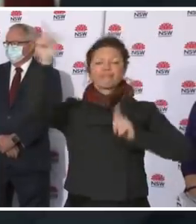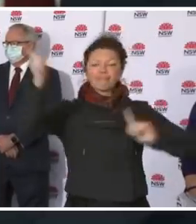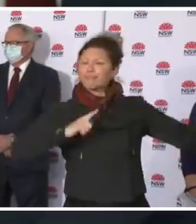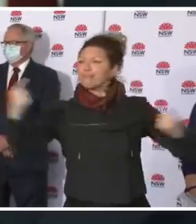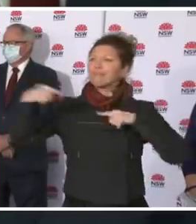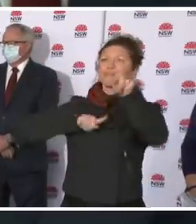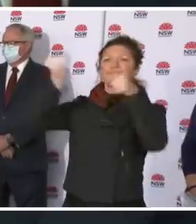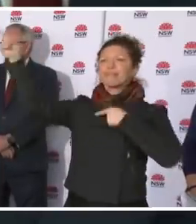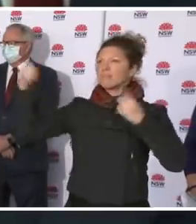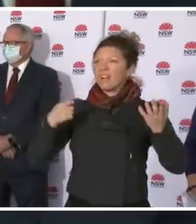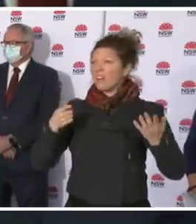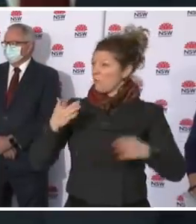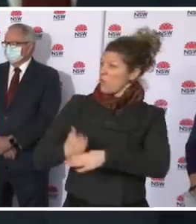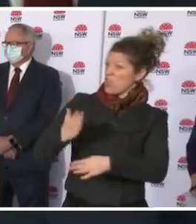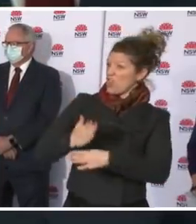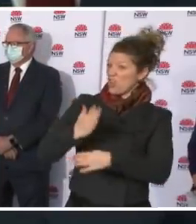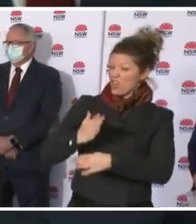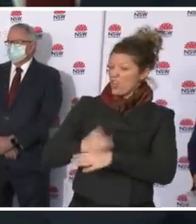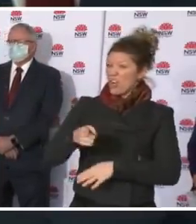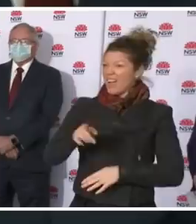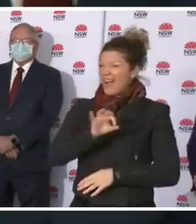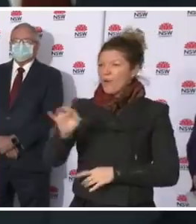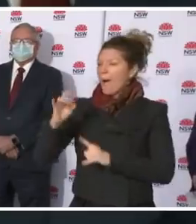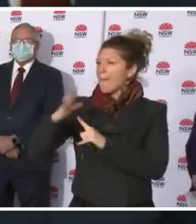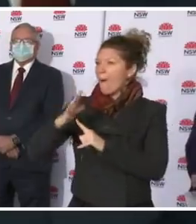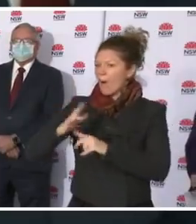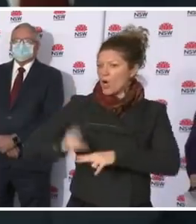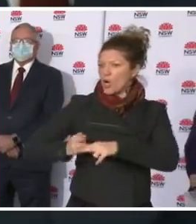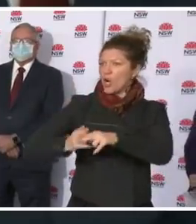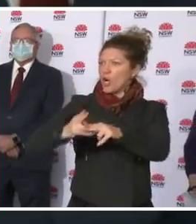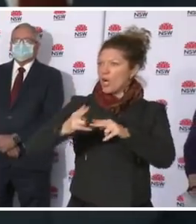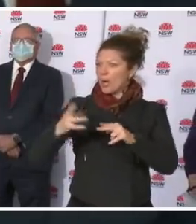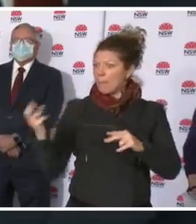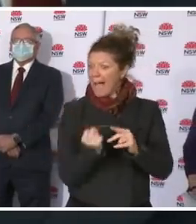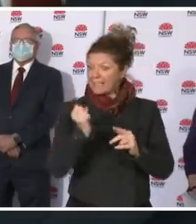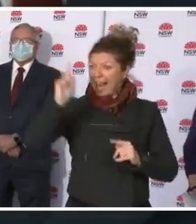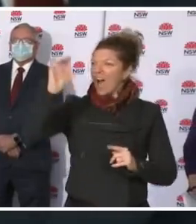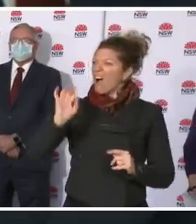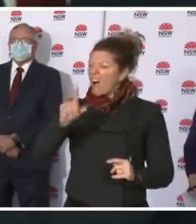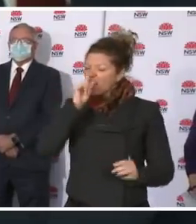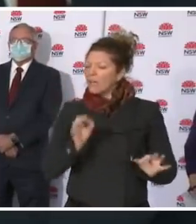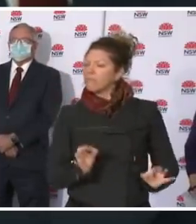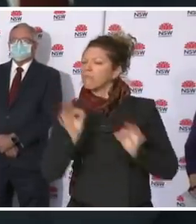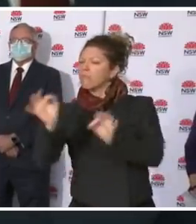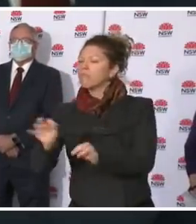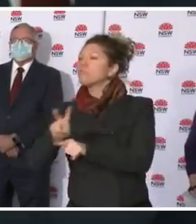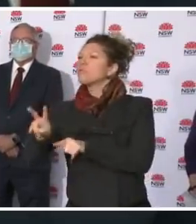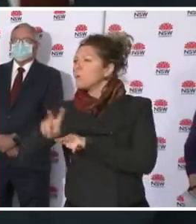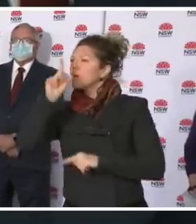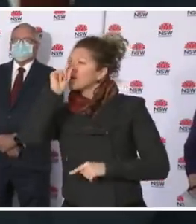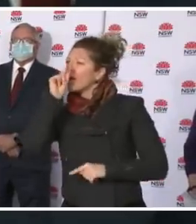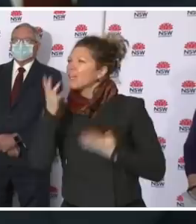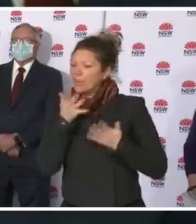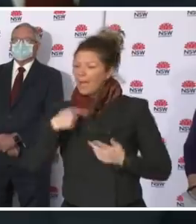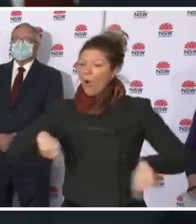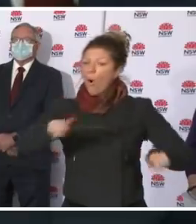work which wasn't urgent or had to happen in the next fortnight. And what is really critical for the New South Wales government and for our